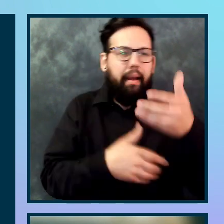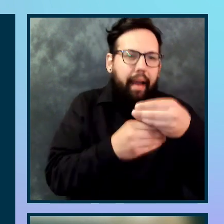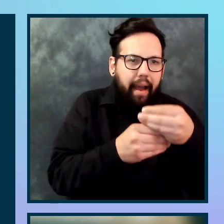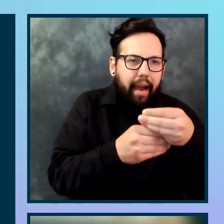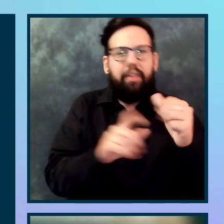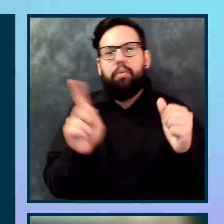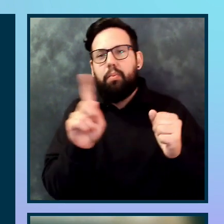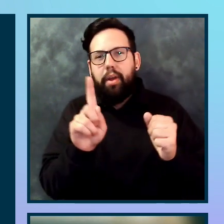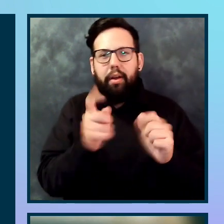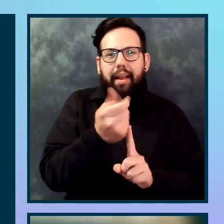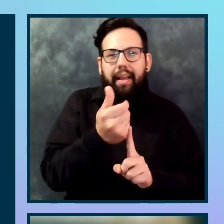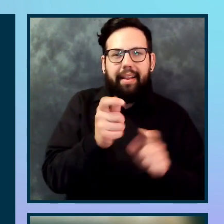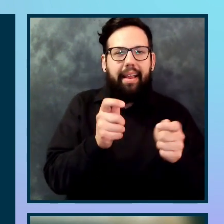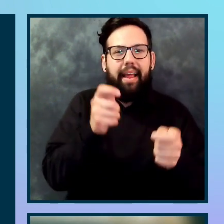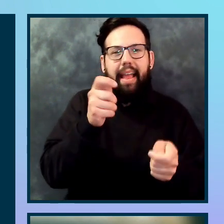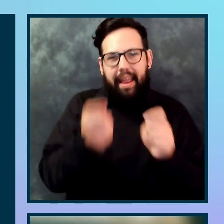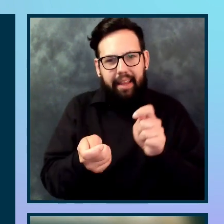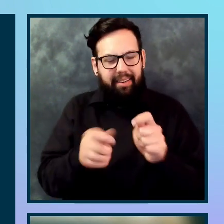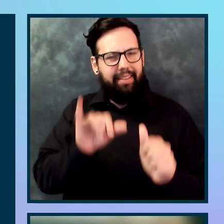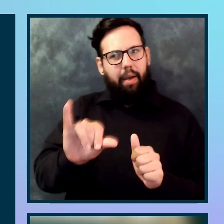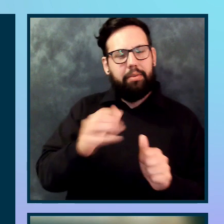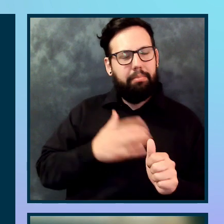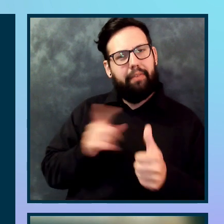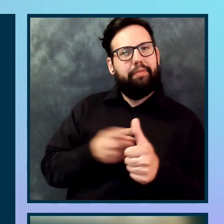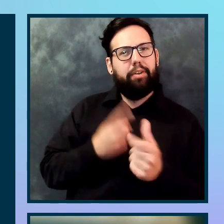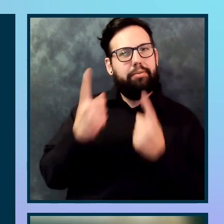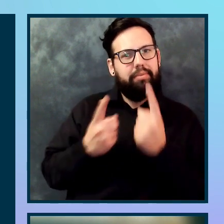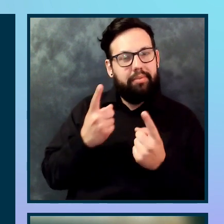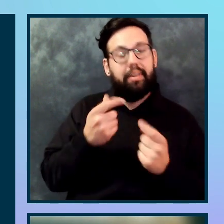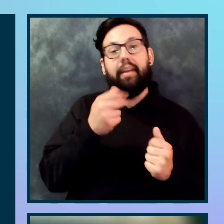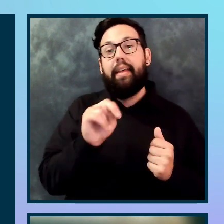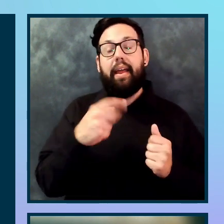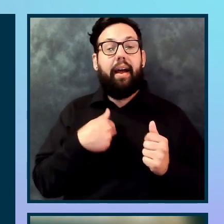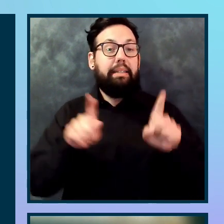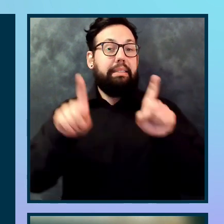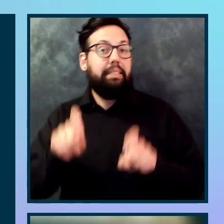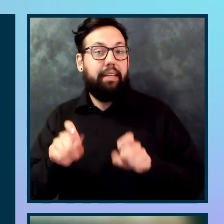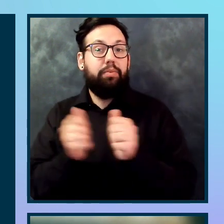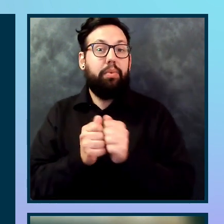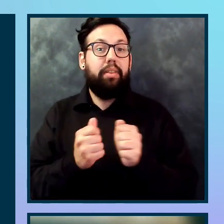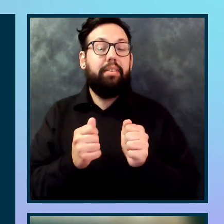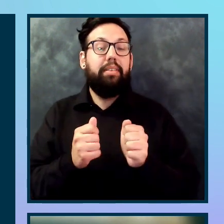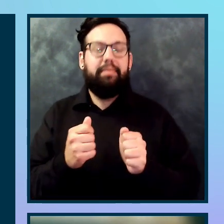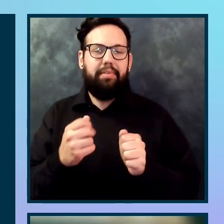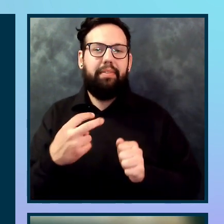thought. But then I tried it out with VoiceOver and it was clunky. So let